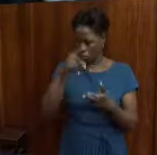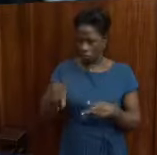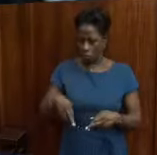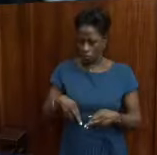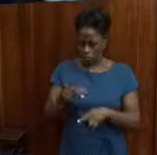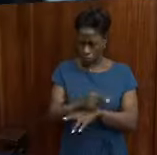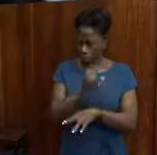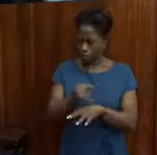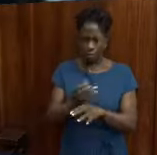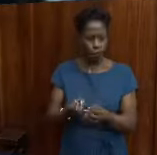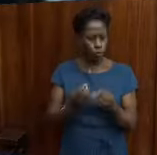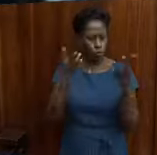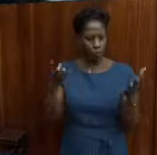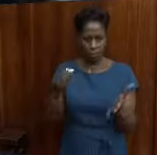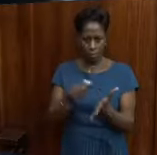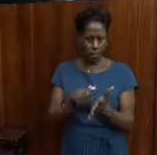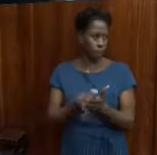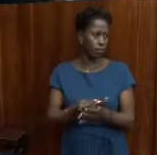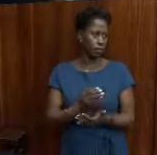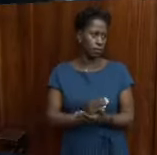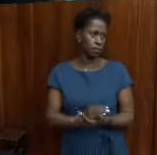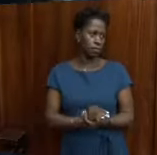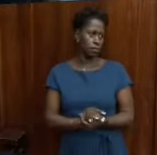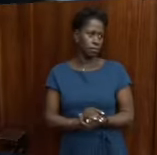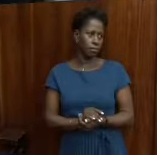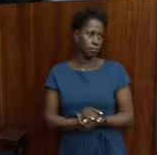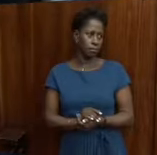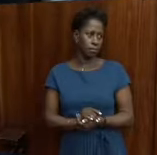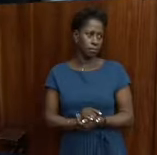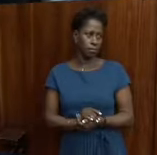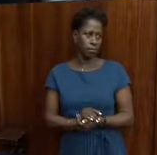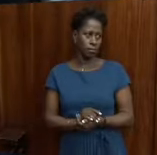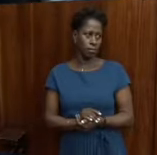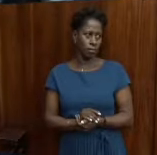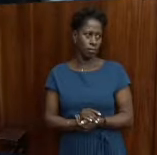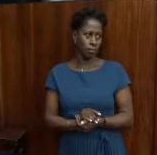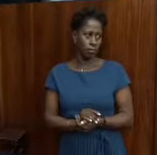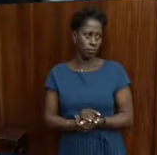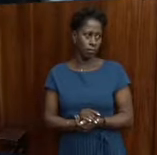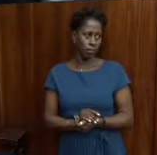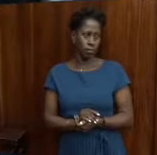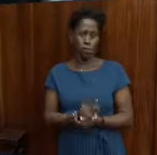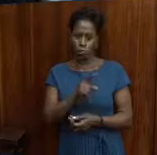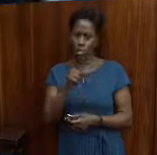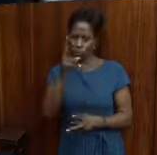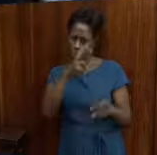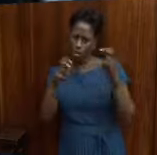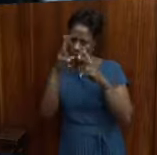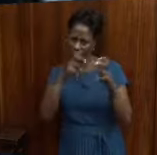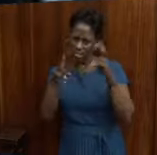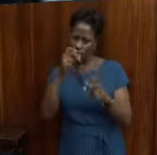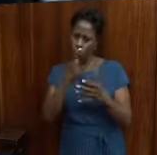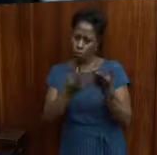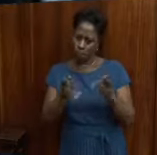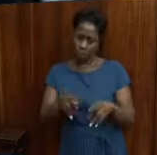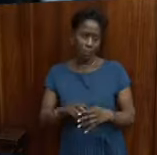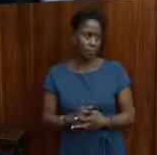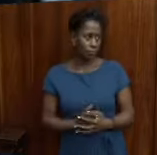Mr. Speaker, I am pleased to announce that we have begun discussion with the Kuwaiti Fund for the reinstatement of the financing for the original